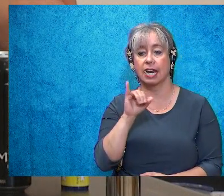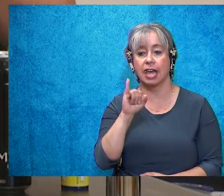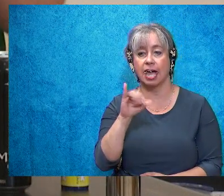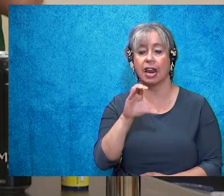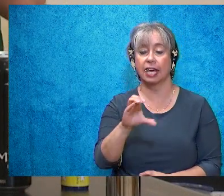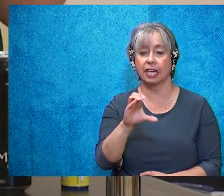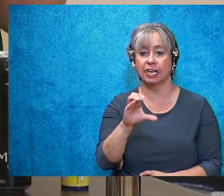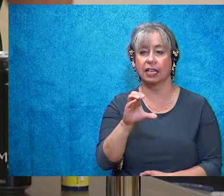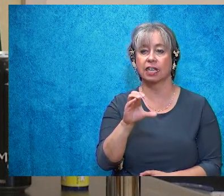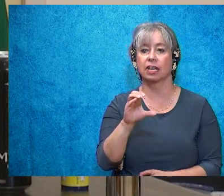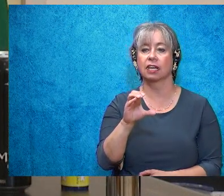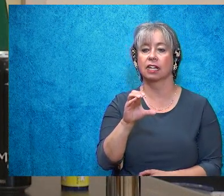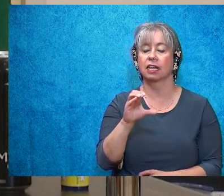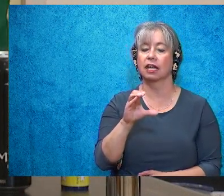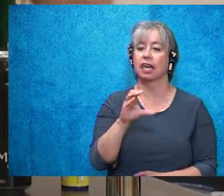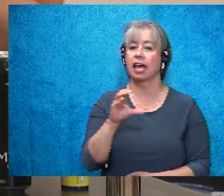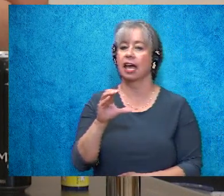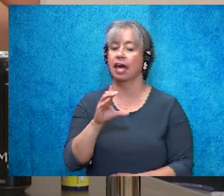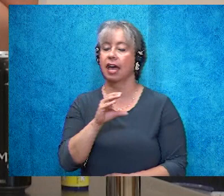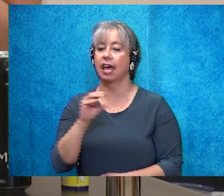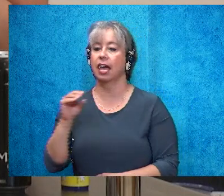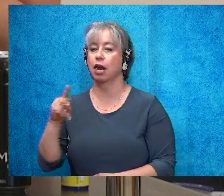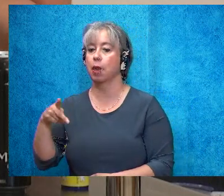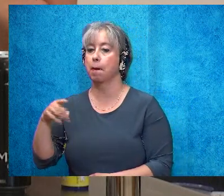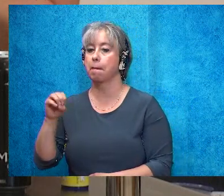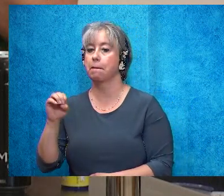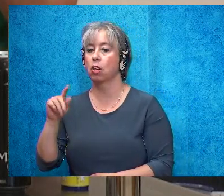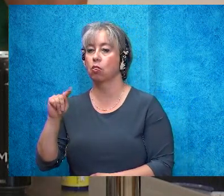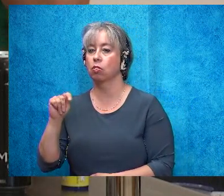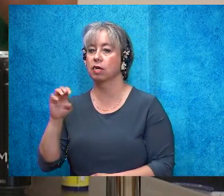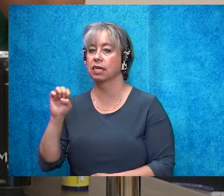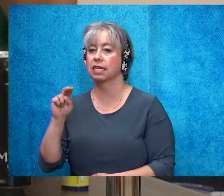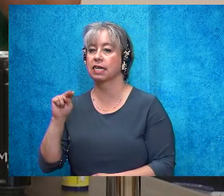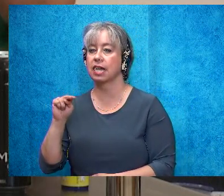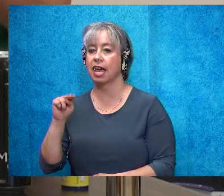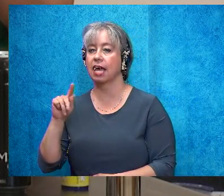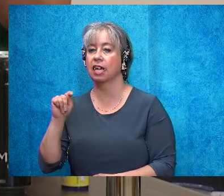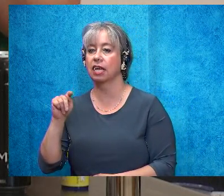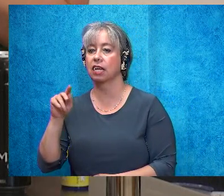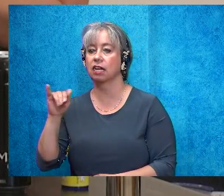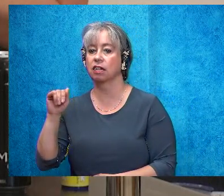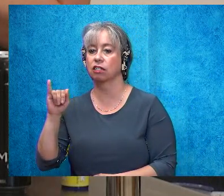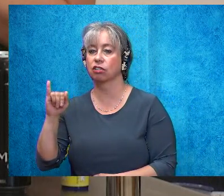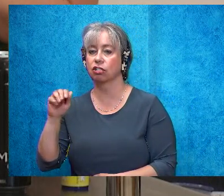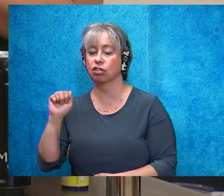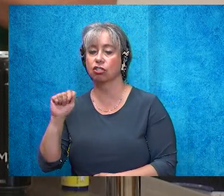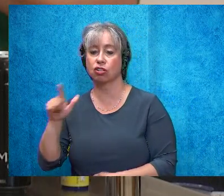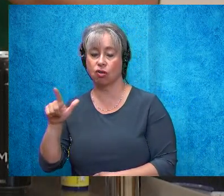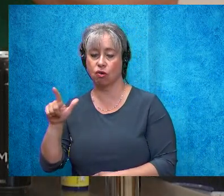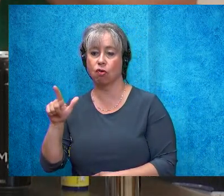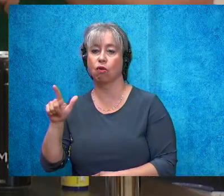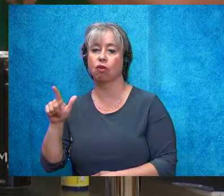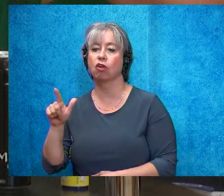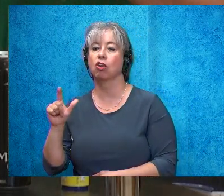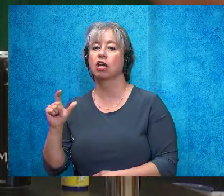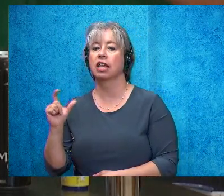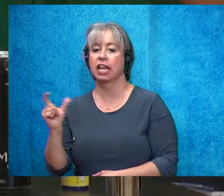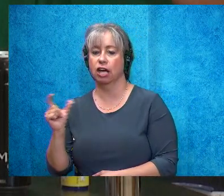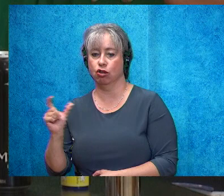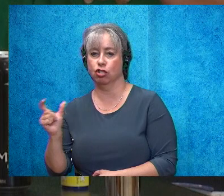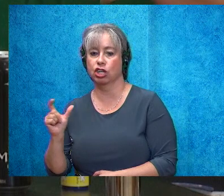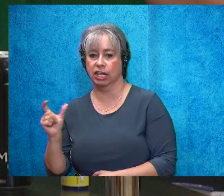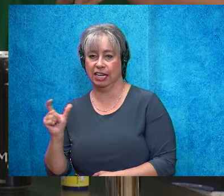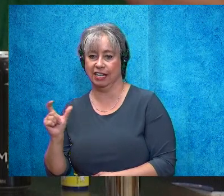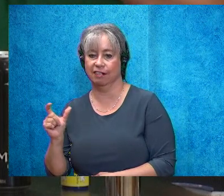energy. And I'm thinking, your little light bulbs went off there for just a second. Yeah, I remember something about that third quarter. So we had